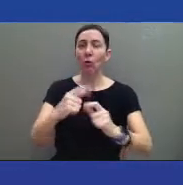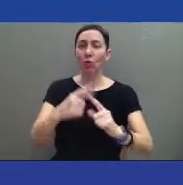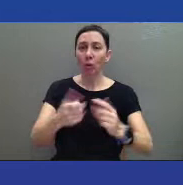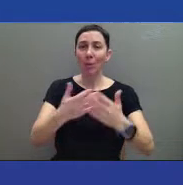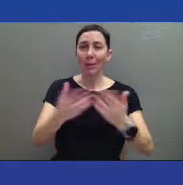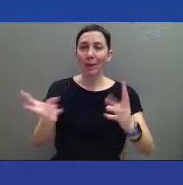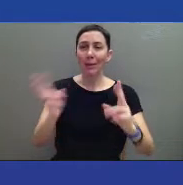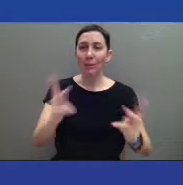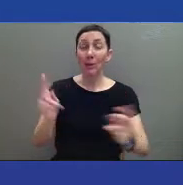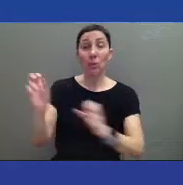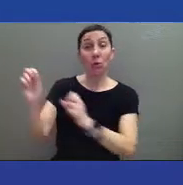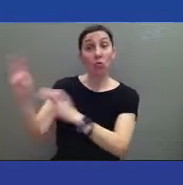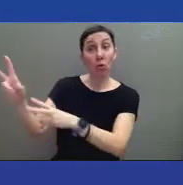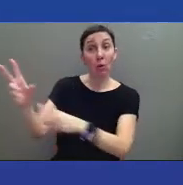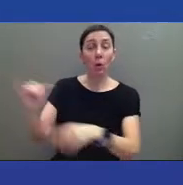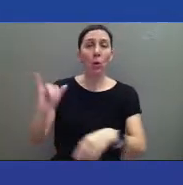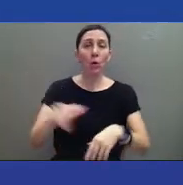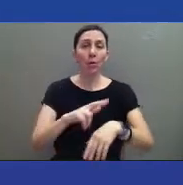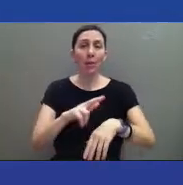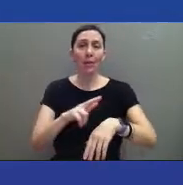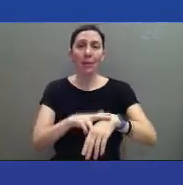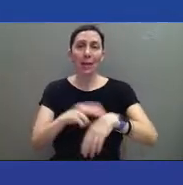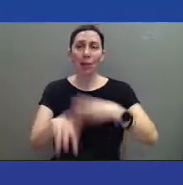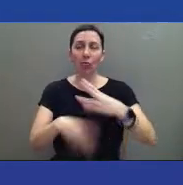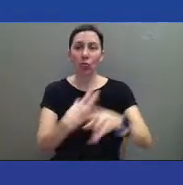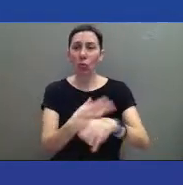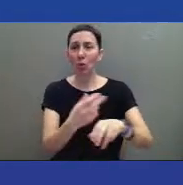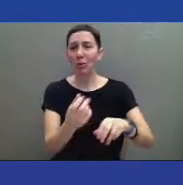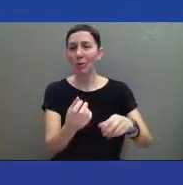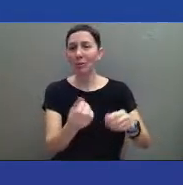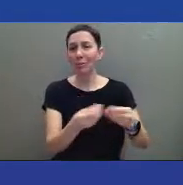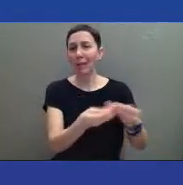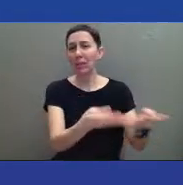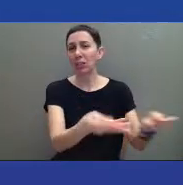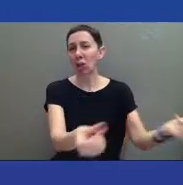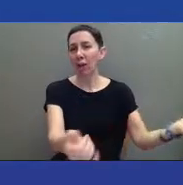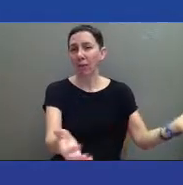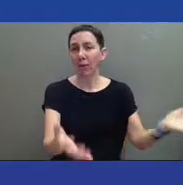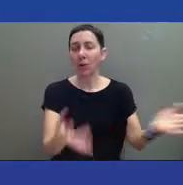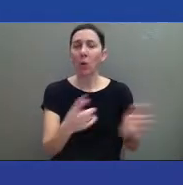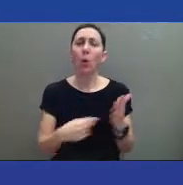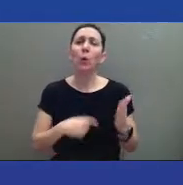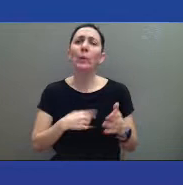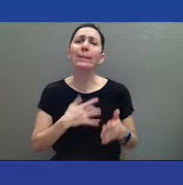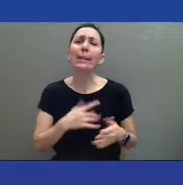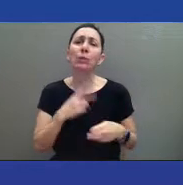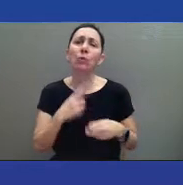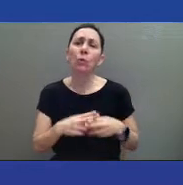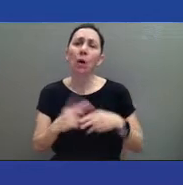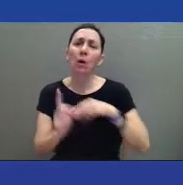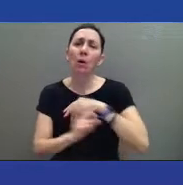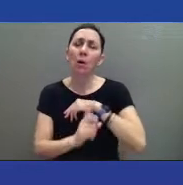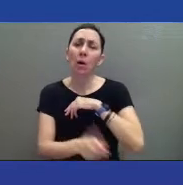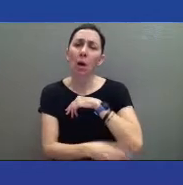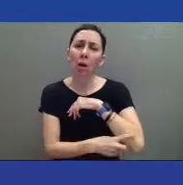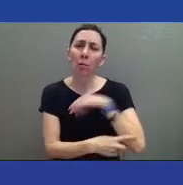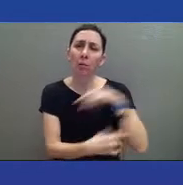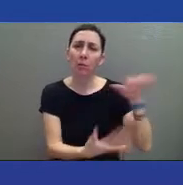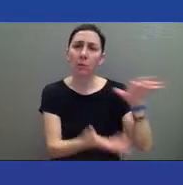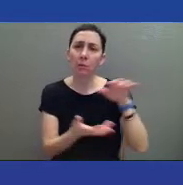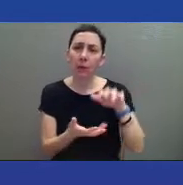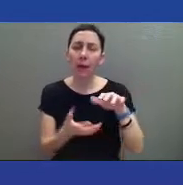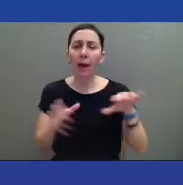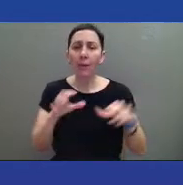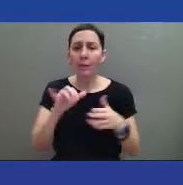sometimes that nature casts off, the natural world casts off, things that we typically call garbage. And I've done this in different parts